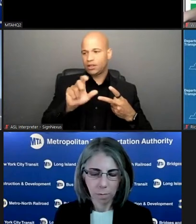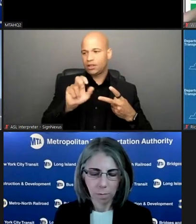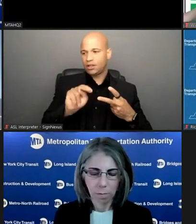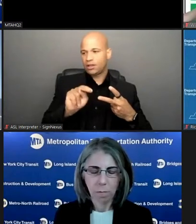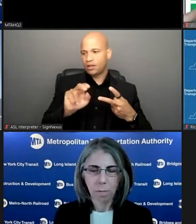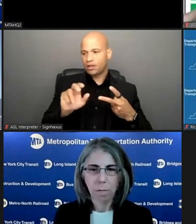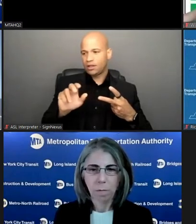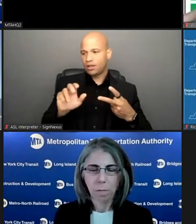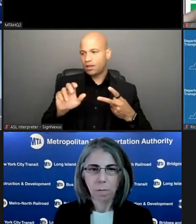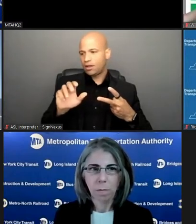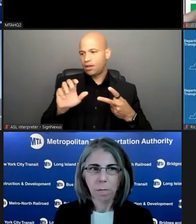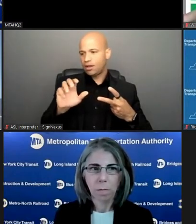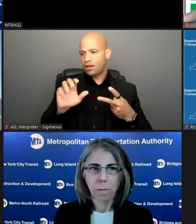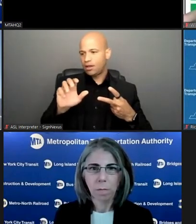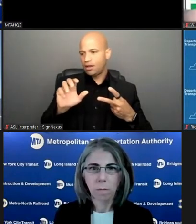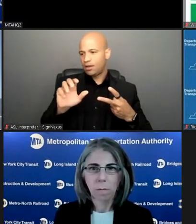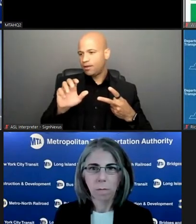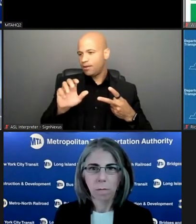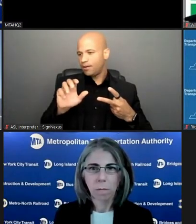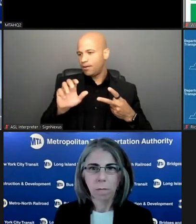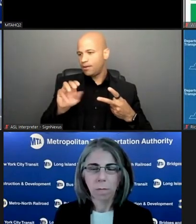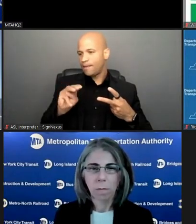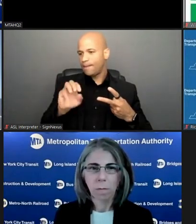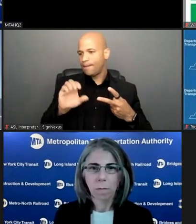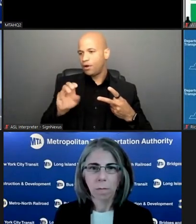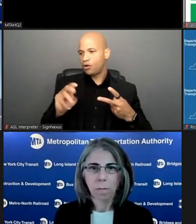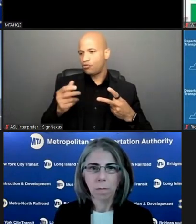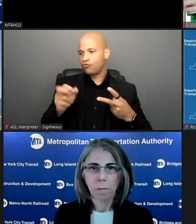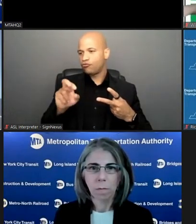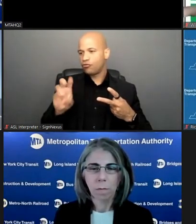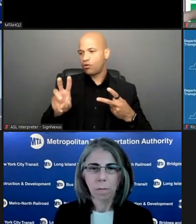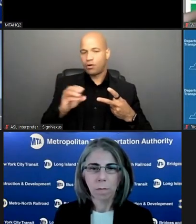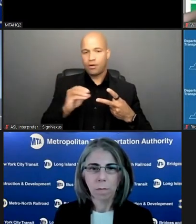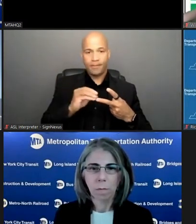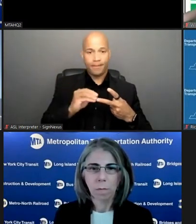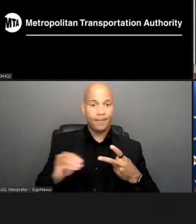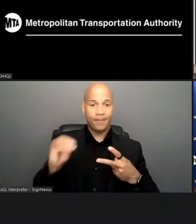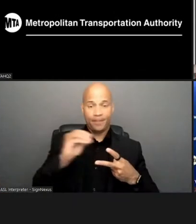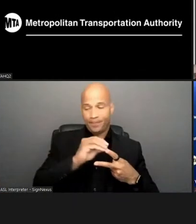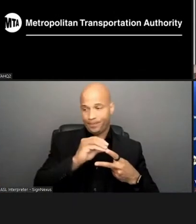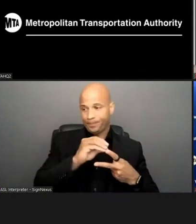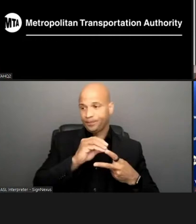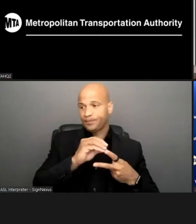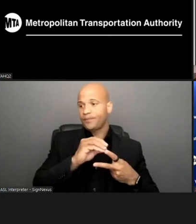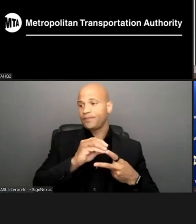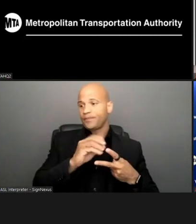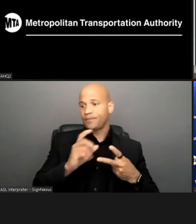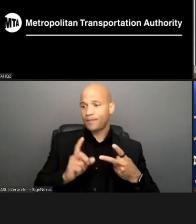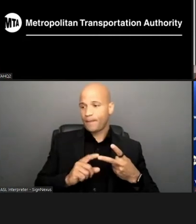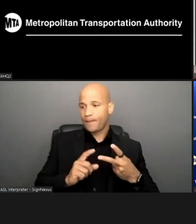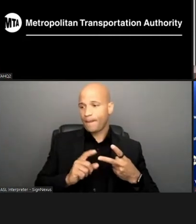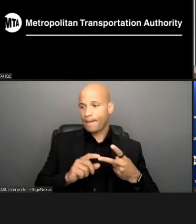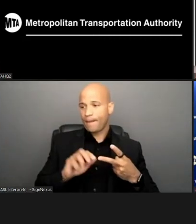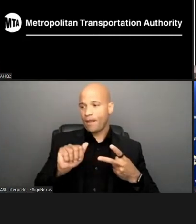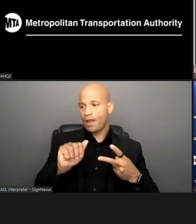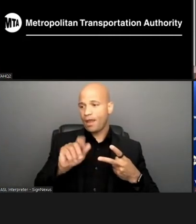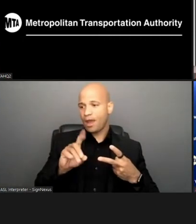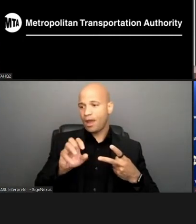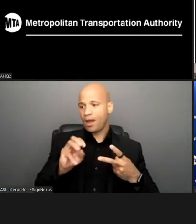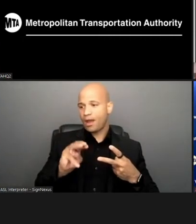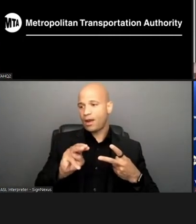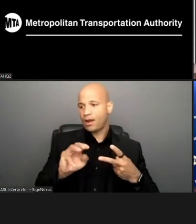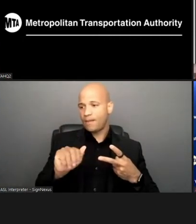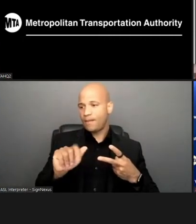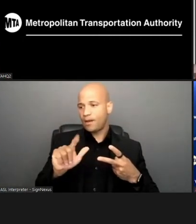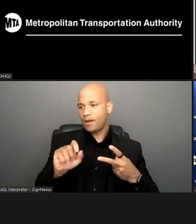McGraw our next speaker is Colin McGraw followed by Adam alberin